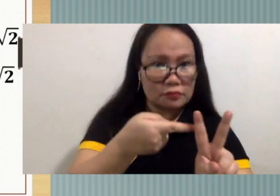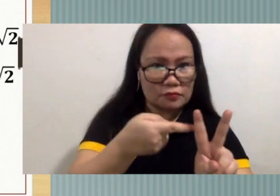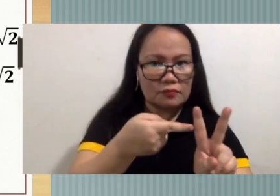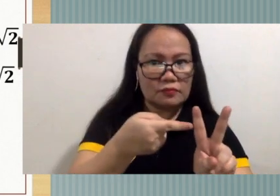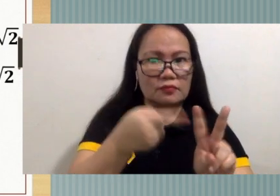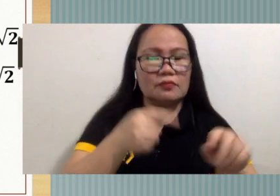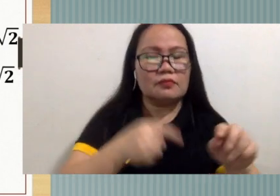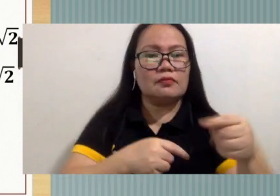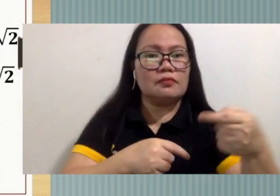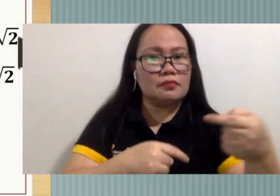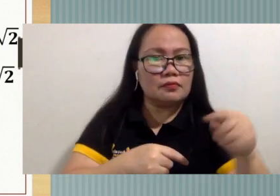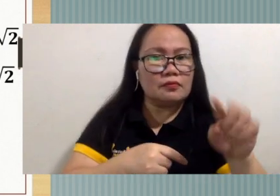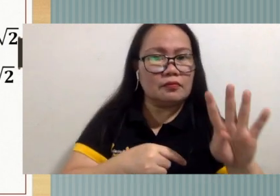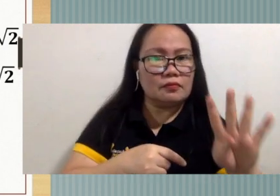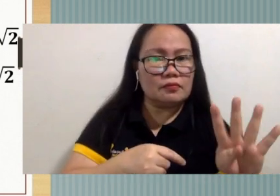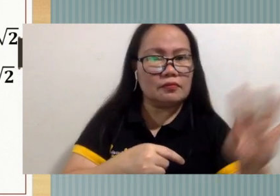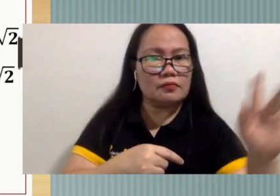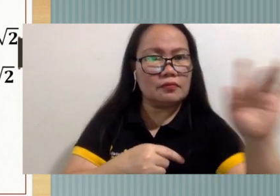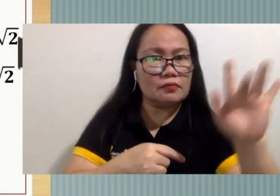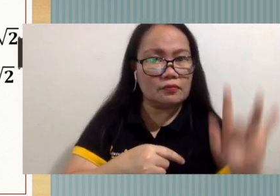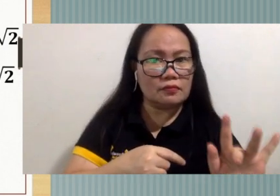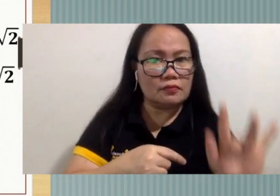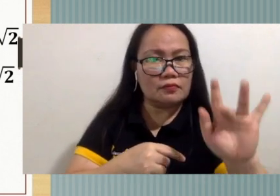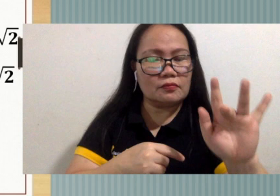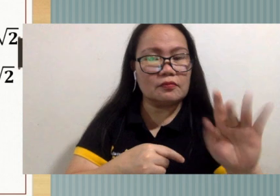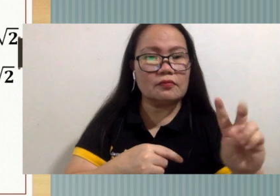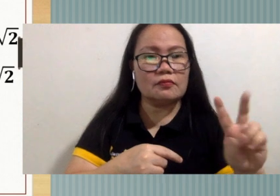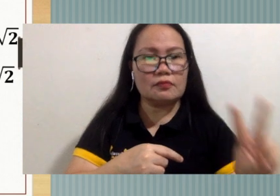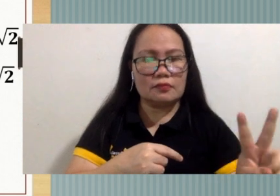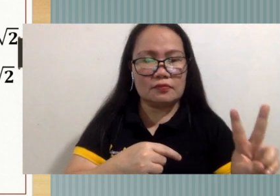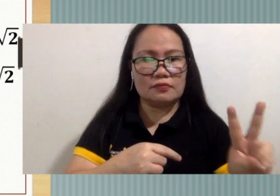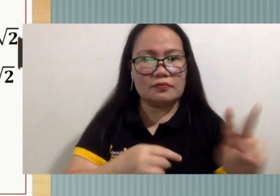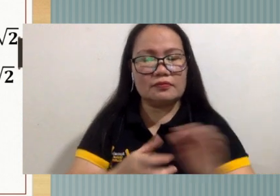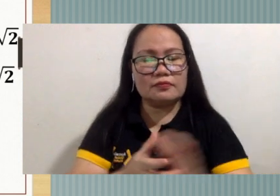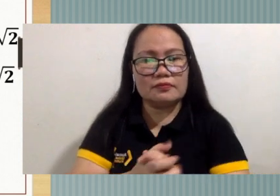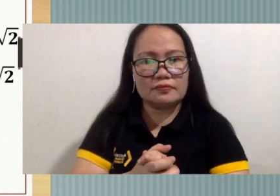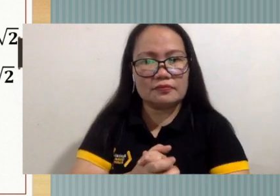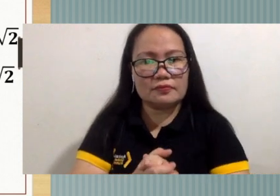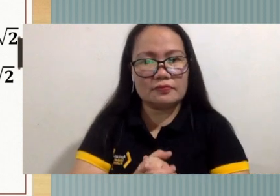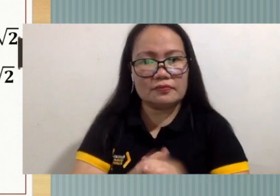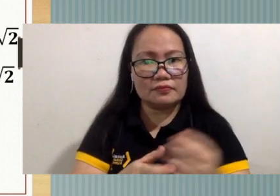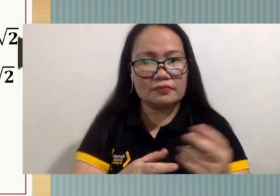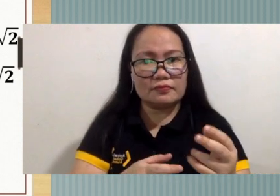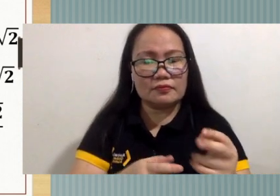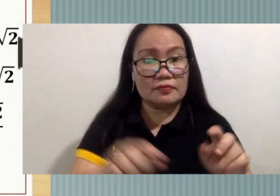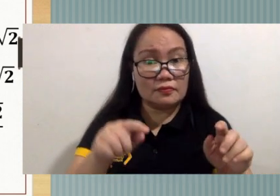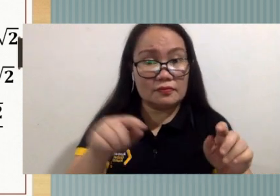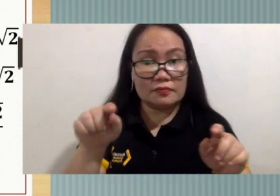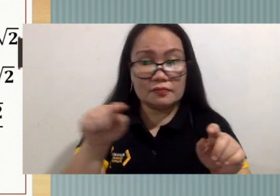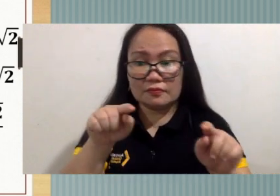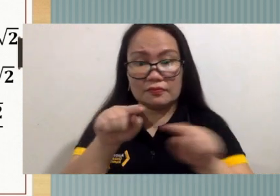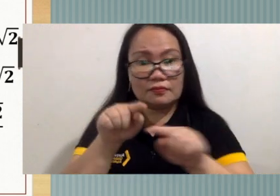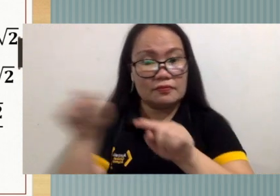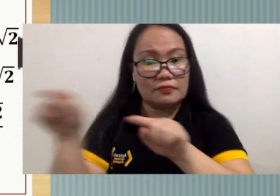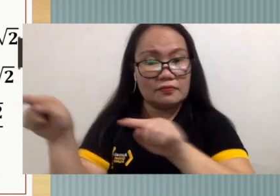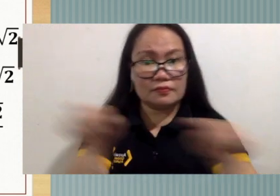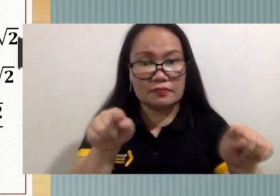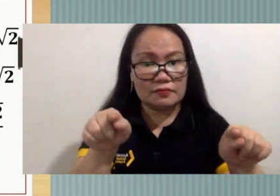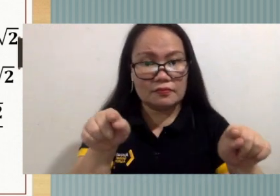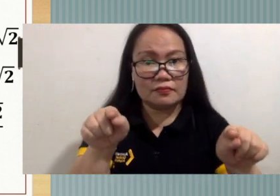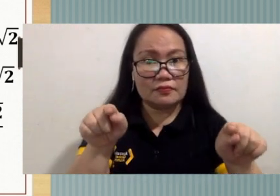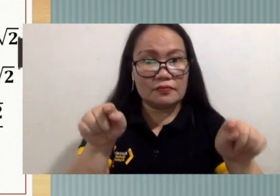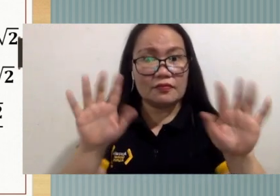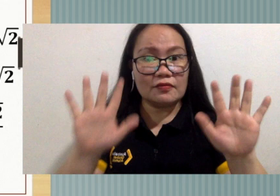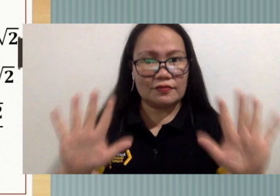will become negative 2. And then, minus 4 square root of 2. So, divide both sides